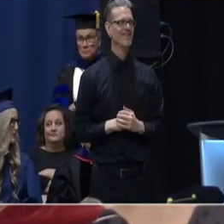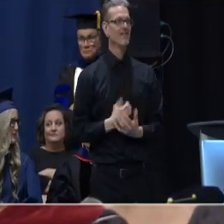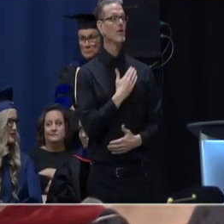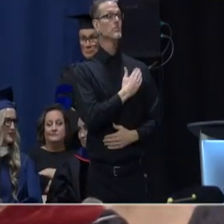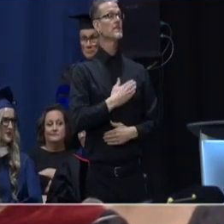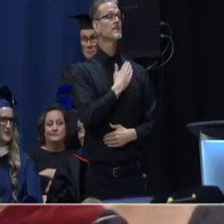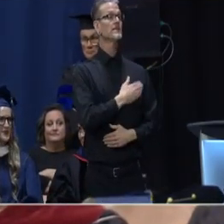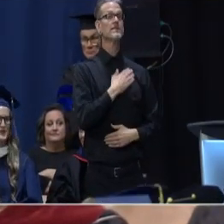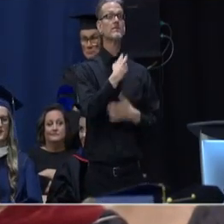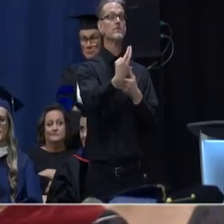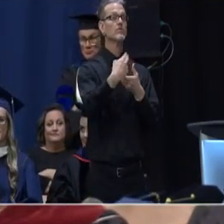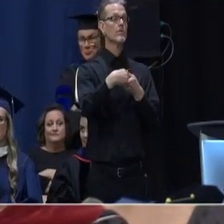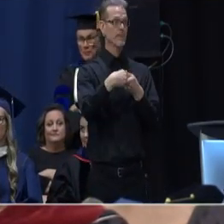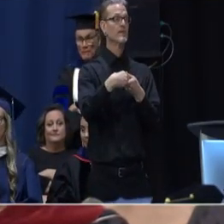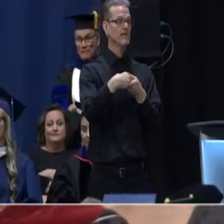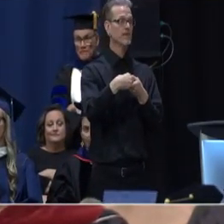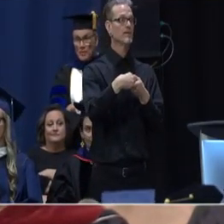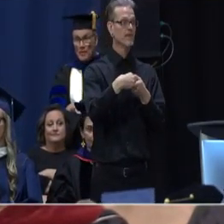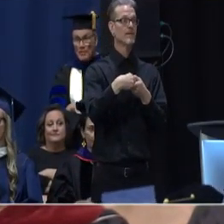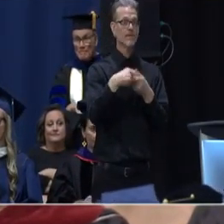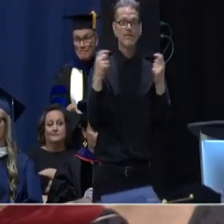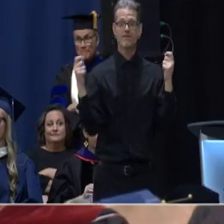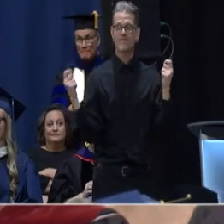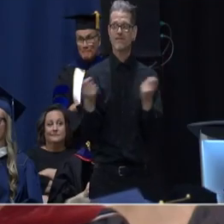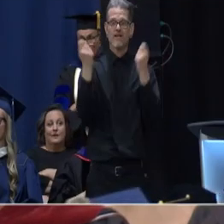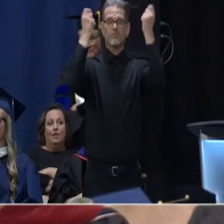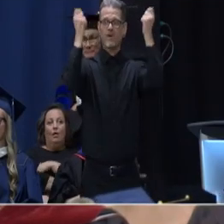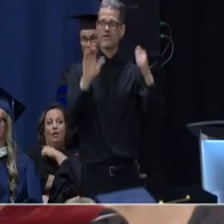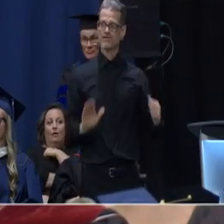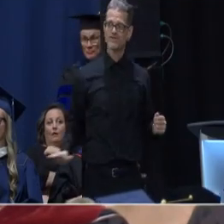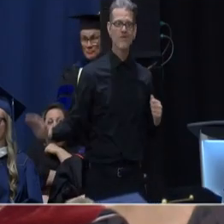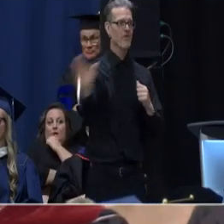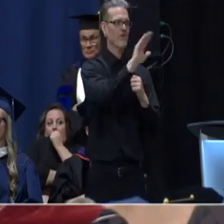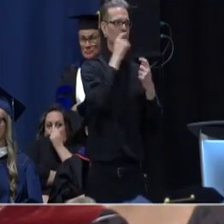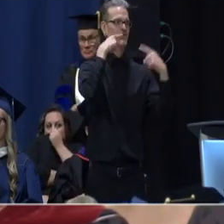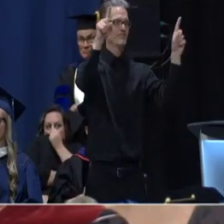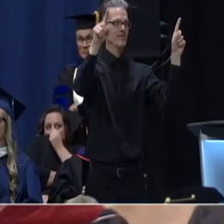Please join me in celebrating your achievement.